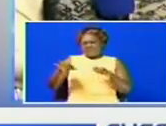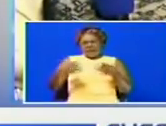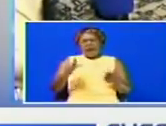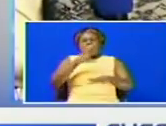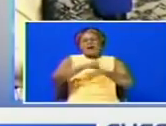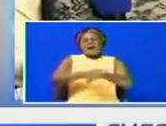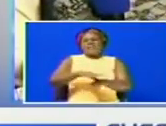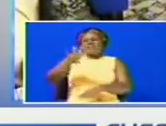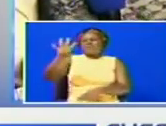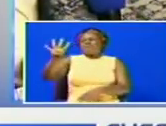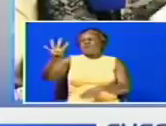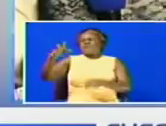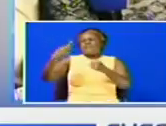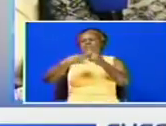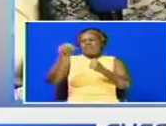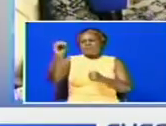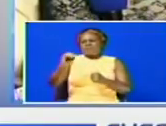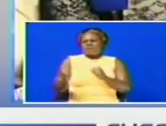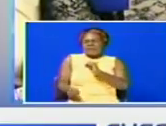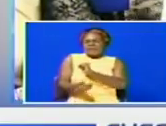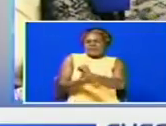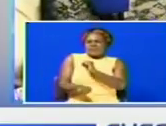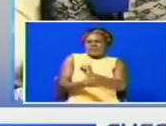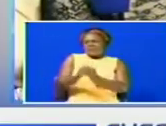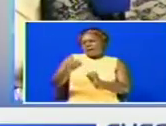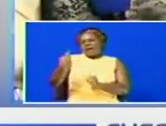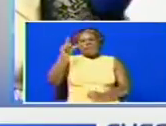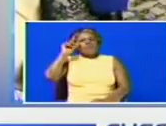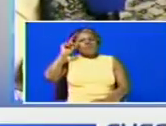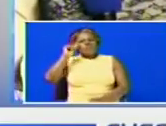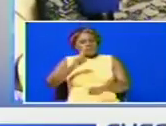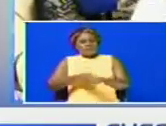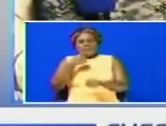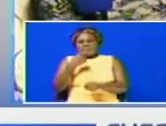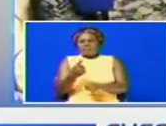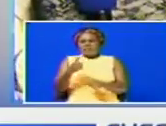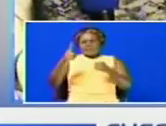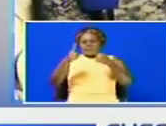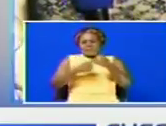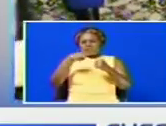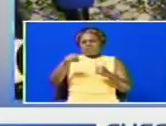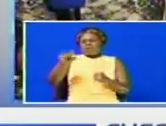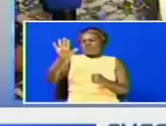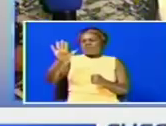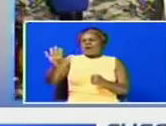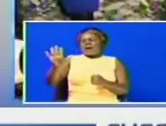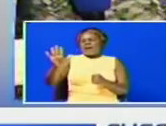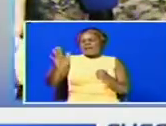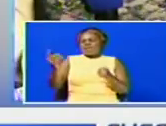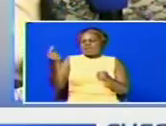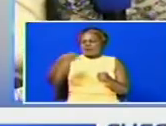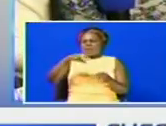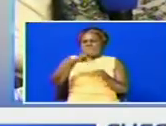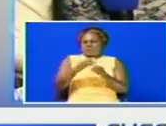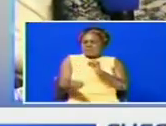at 48%. Then he tried to explain his other tweet when he said that there were 6.5 million Kenyans who turned out to vote. And